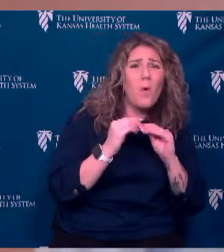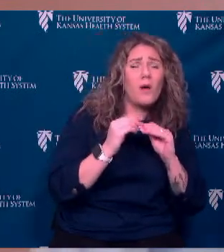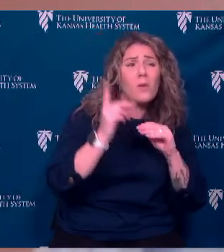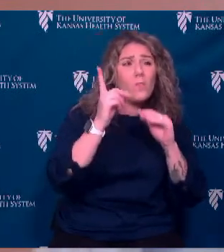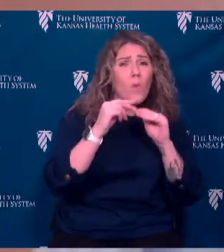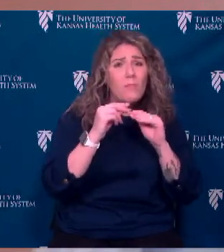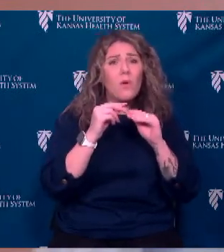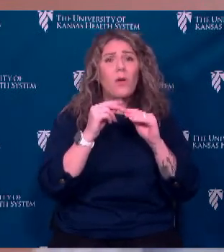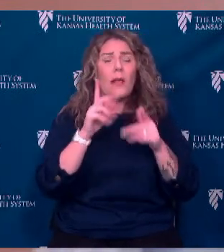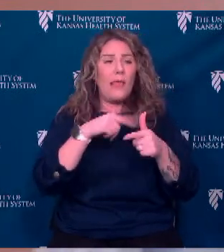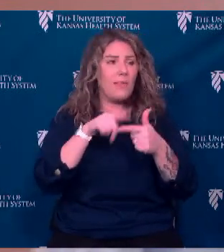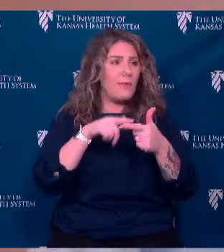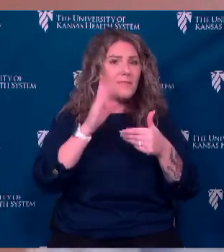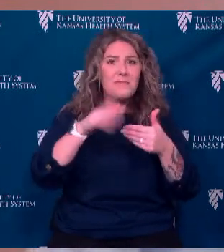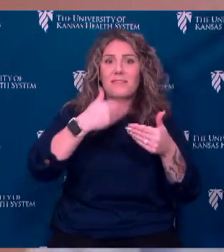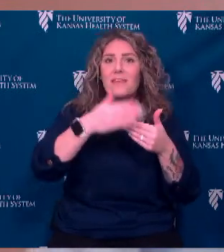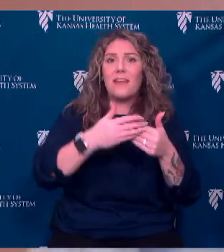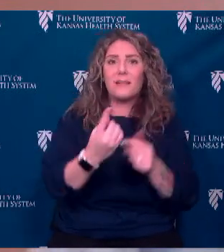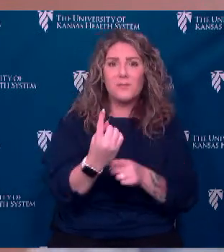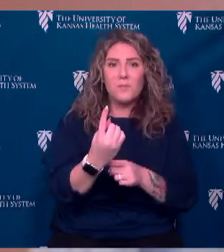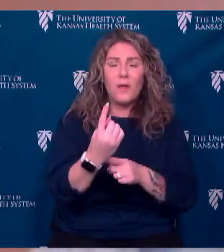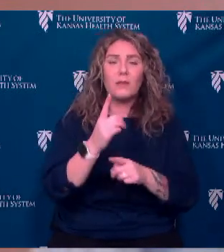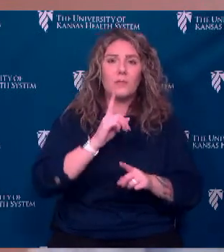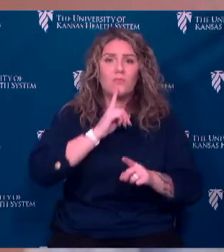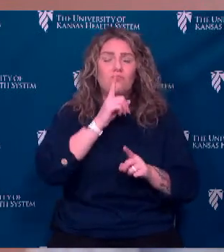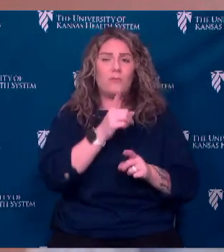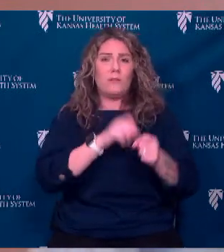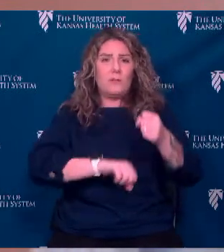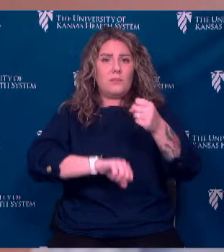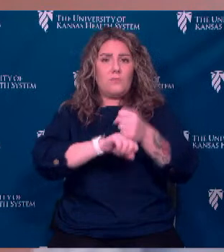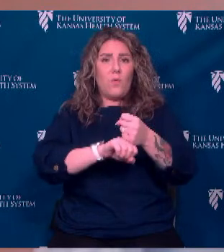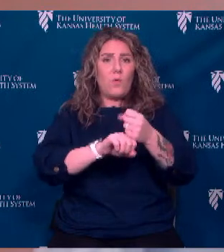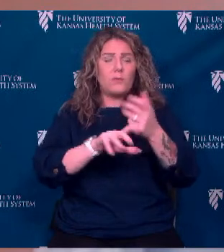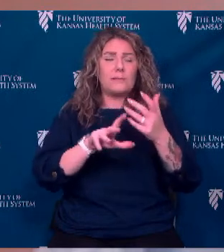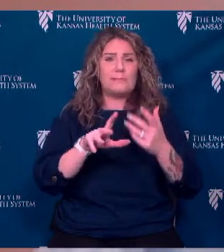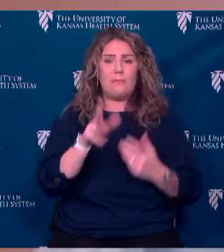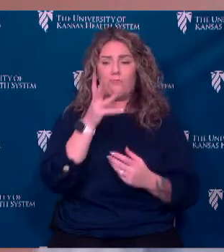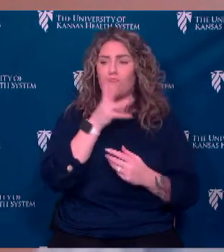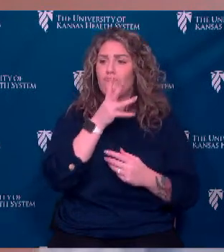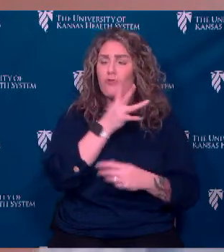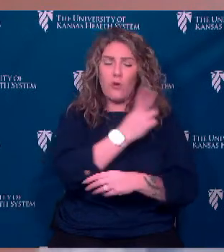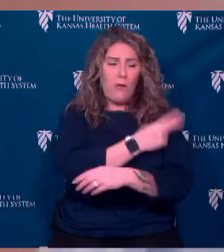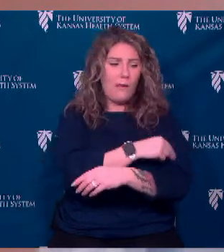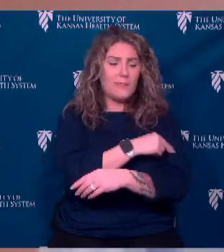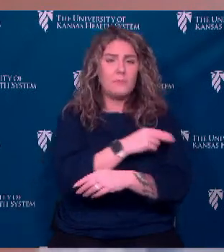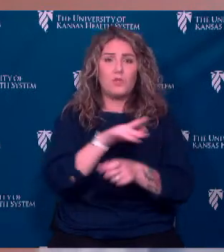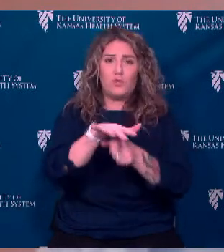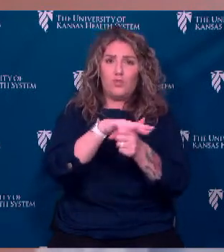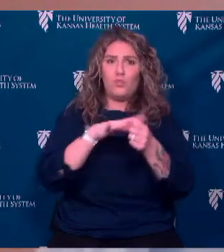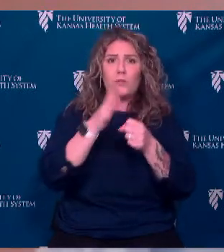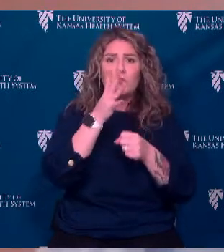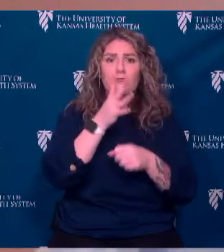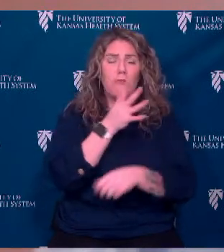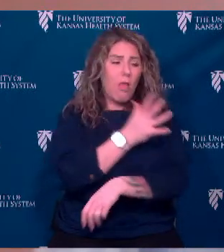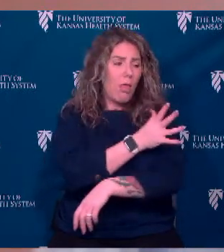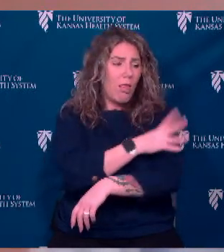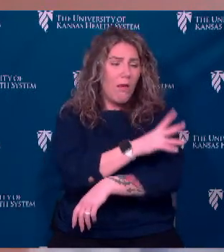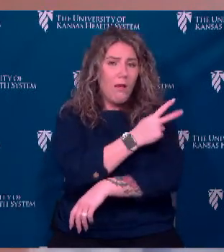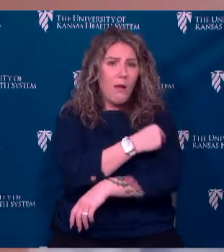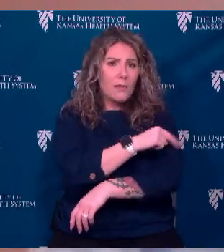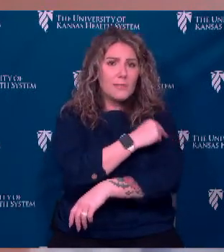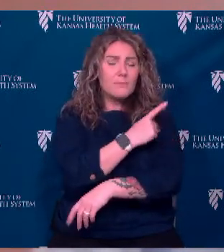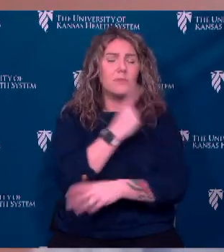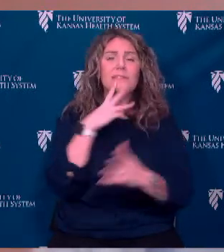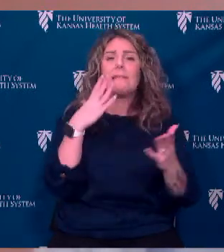then the next one. And that really supports our rural hospitals and our regional hospitals. So I want to thank all of you